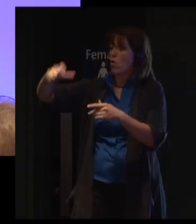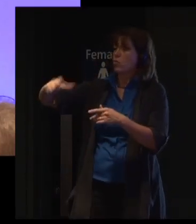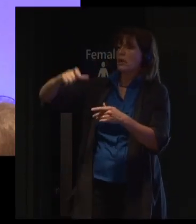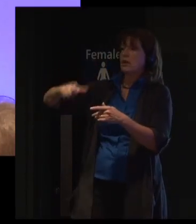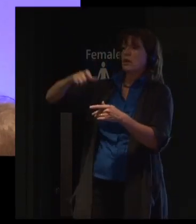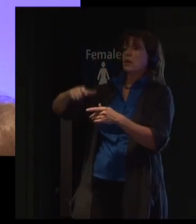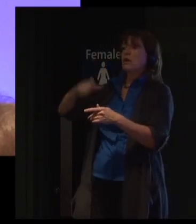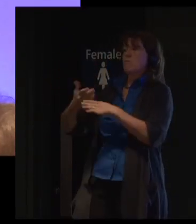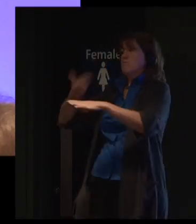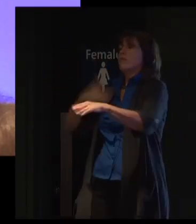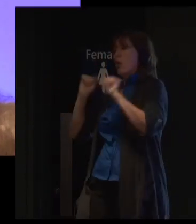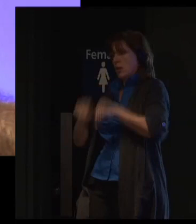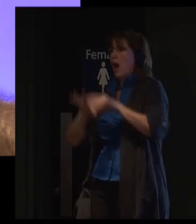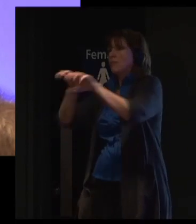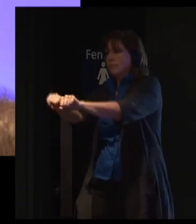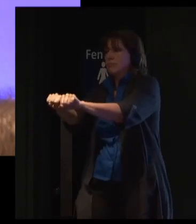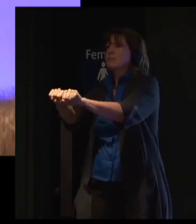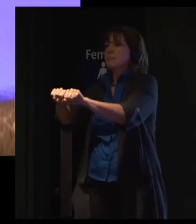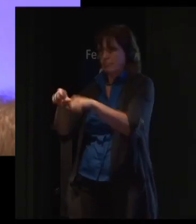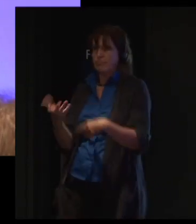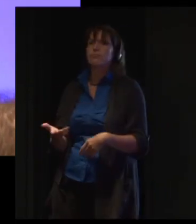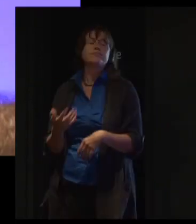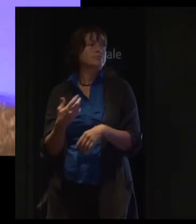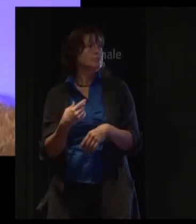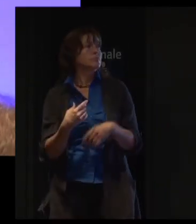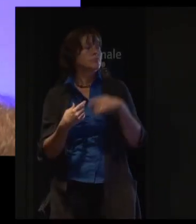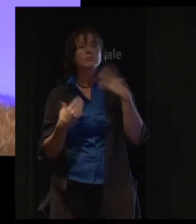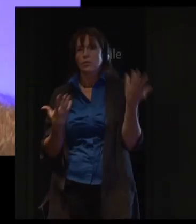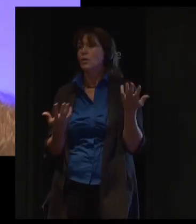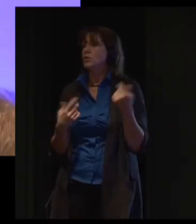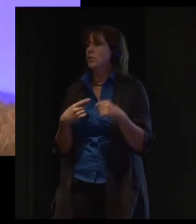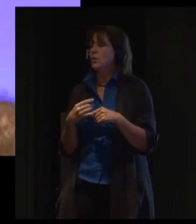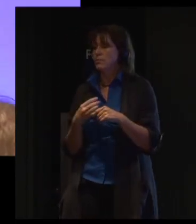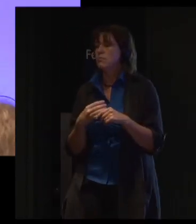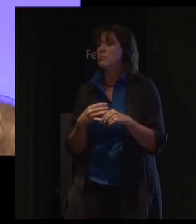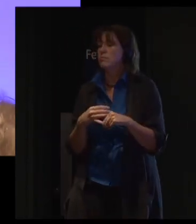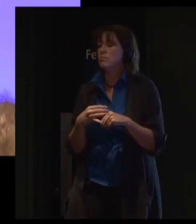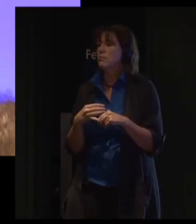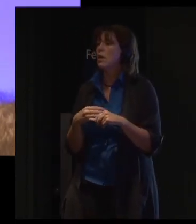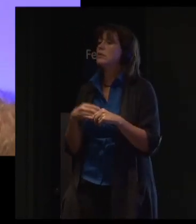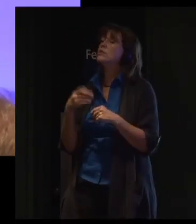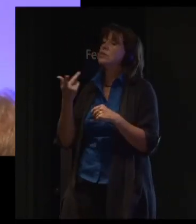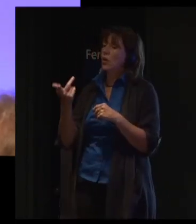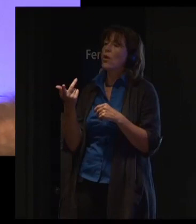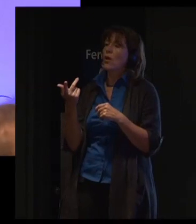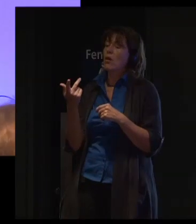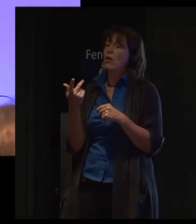rotating system, so that not only the same people get tickets